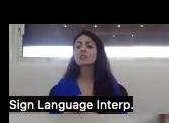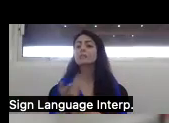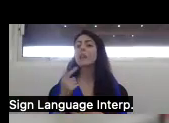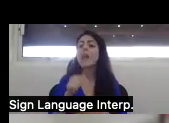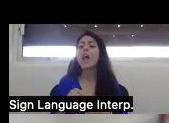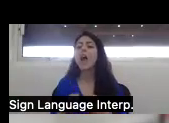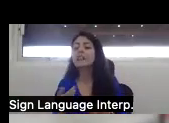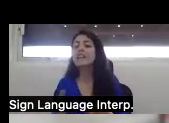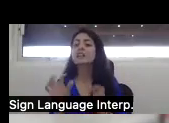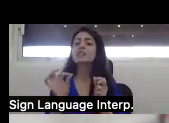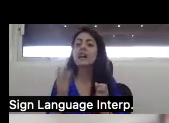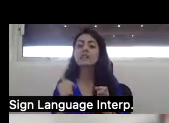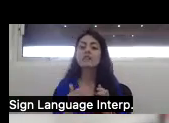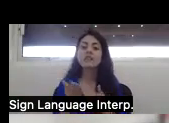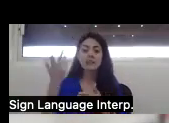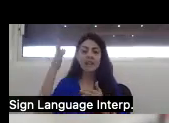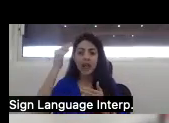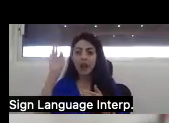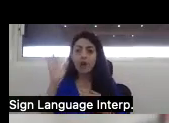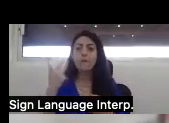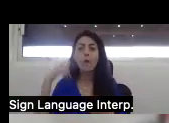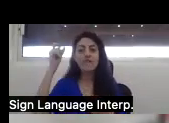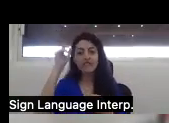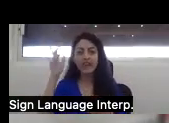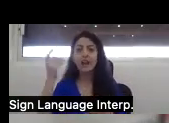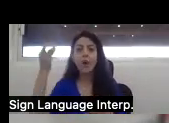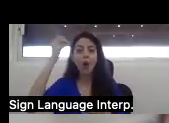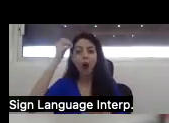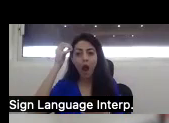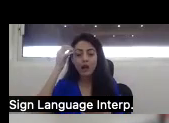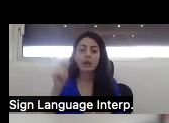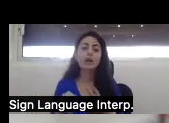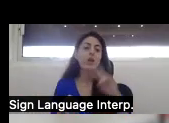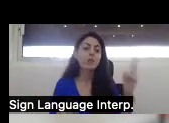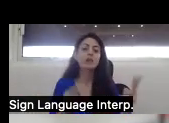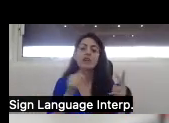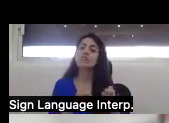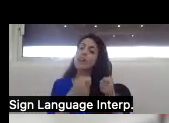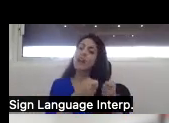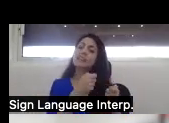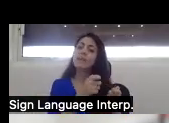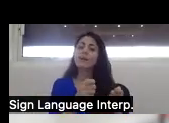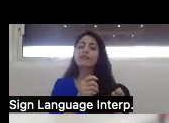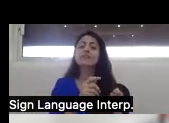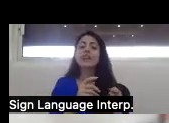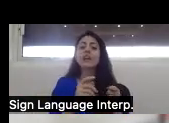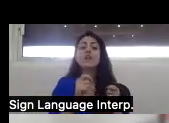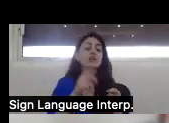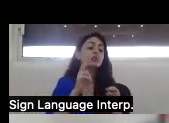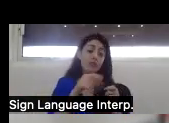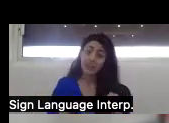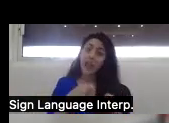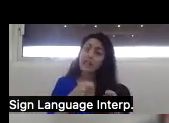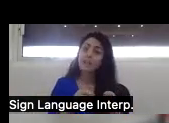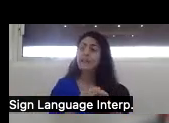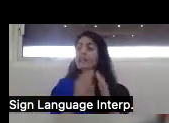in the coming week. And this is something that will require, we need to have a serious conversation on what are the limitations and